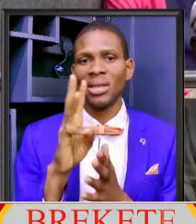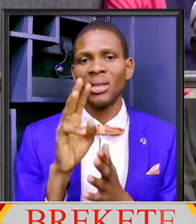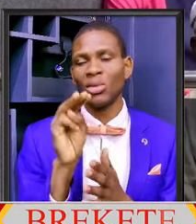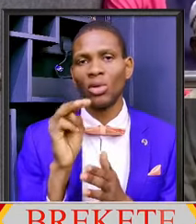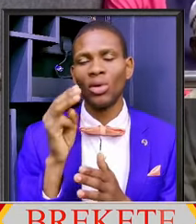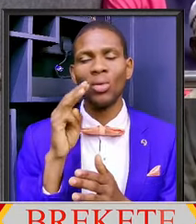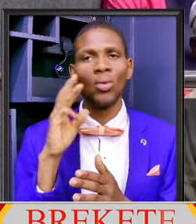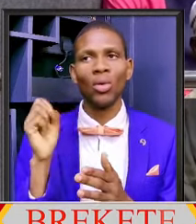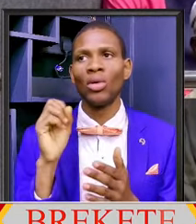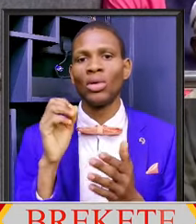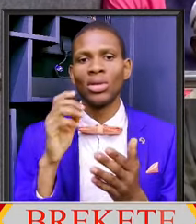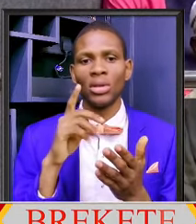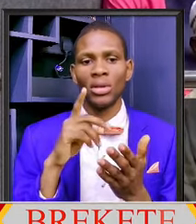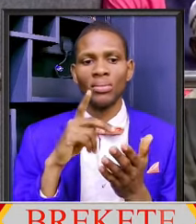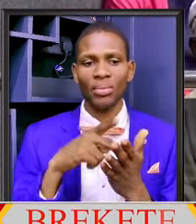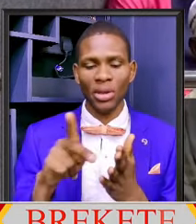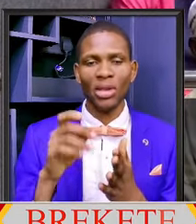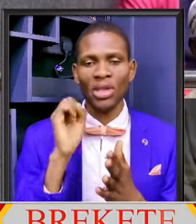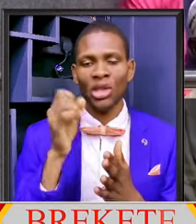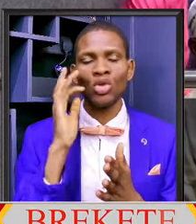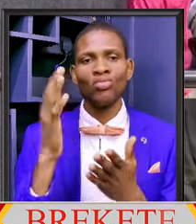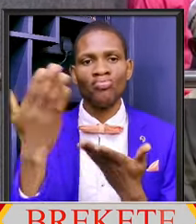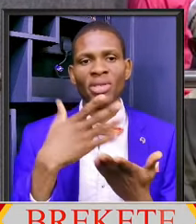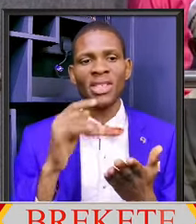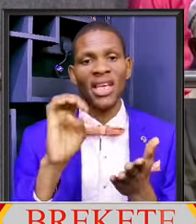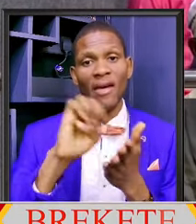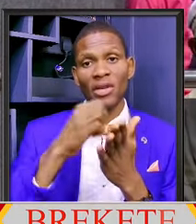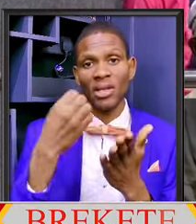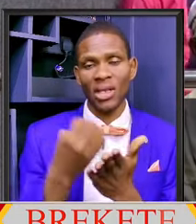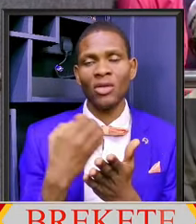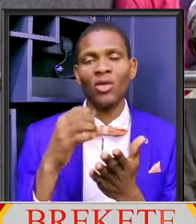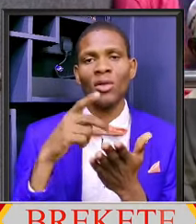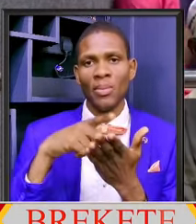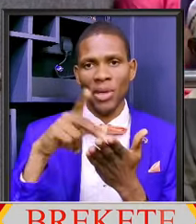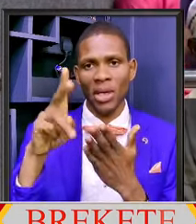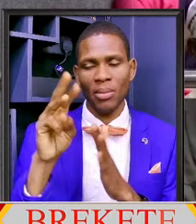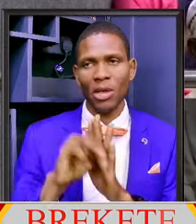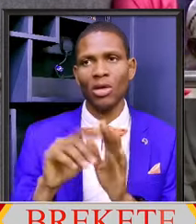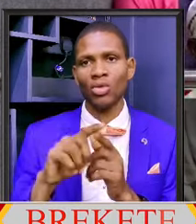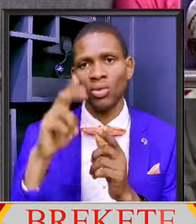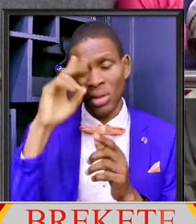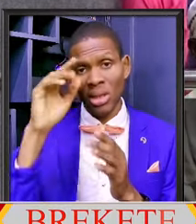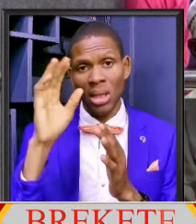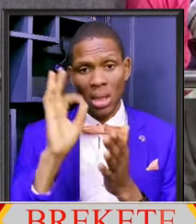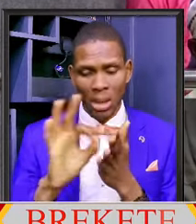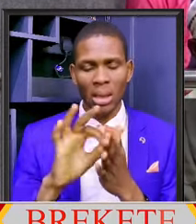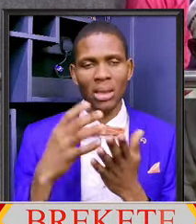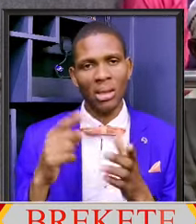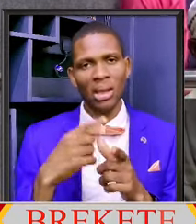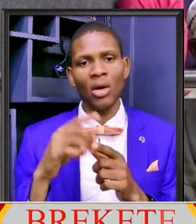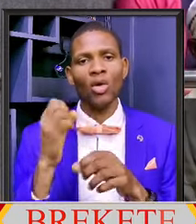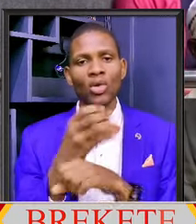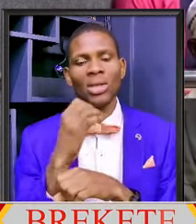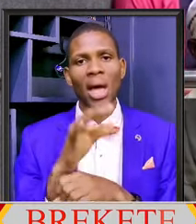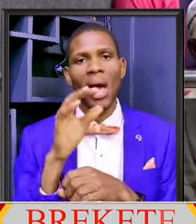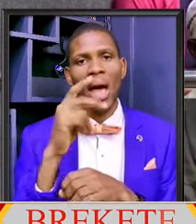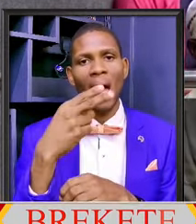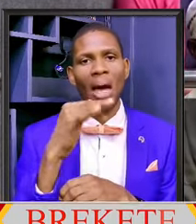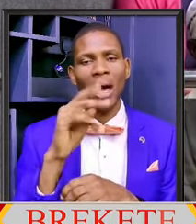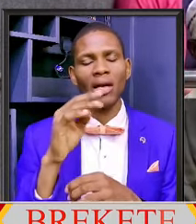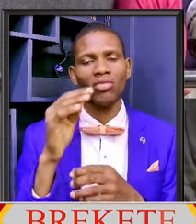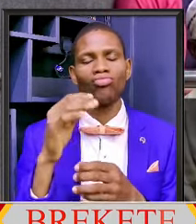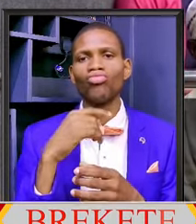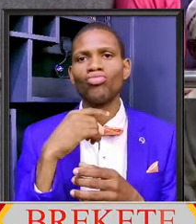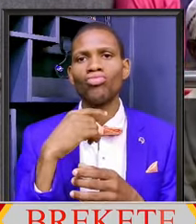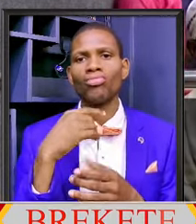6 million was paid, that she should bring the evidence of payment. So Consultant Ike asked him, when will you bring the evidence?